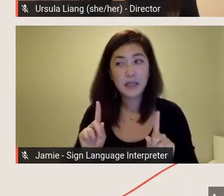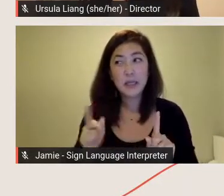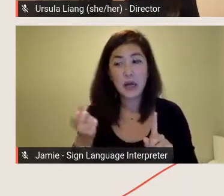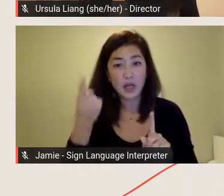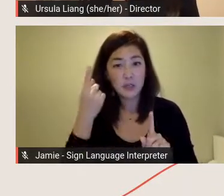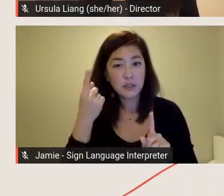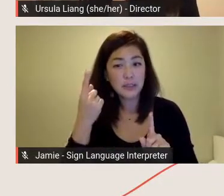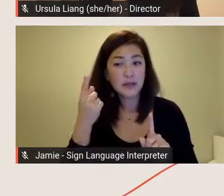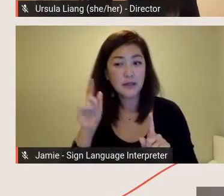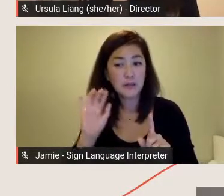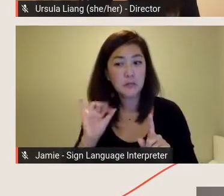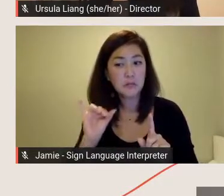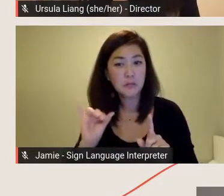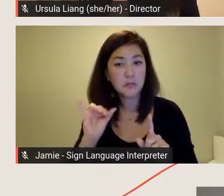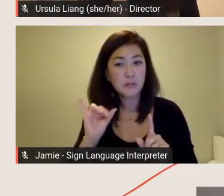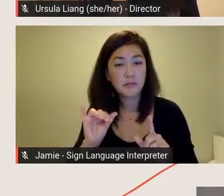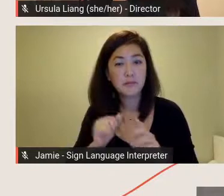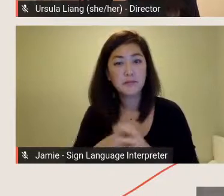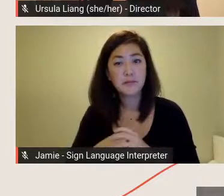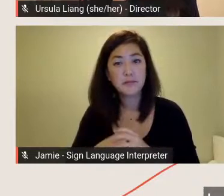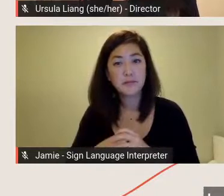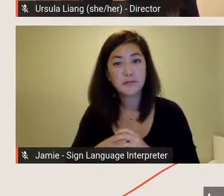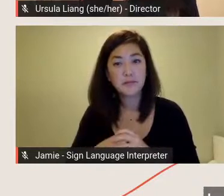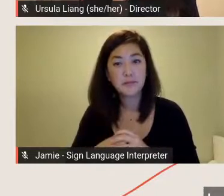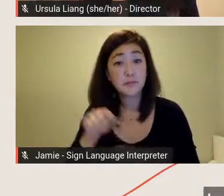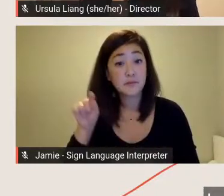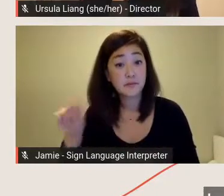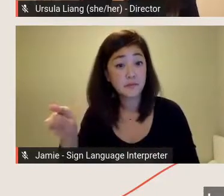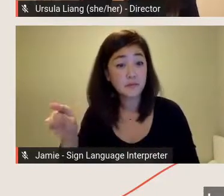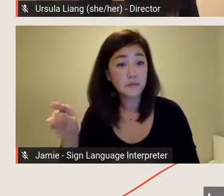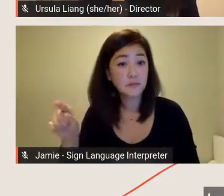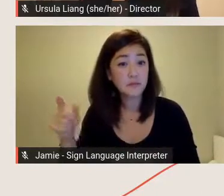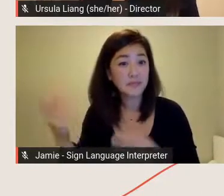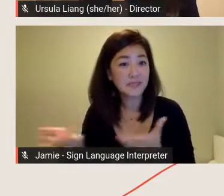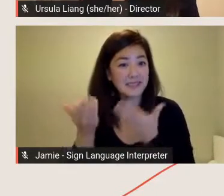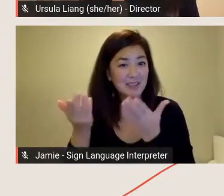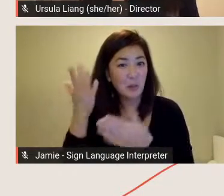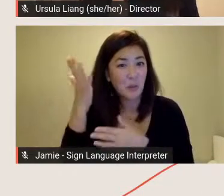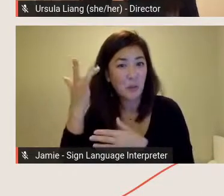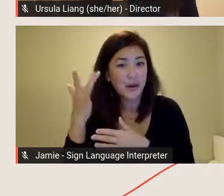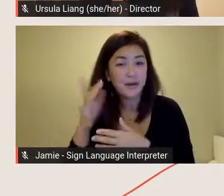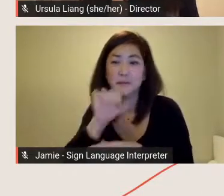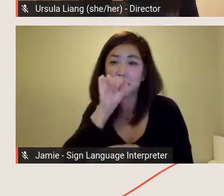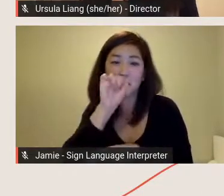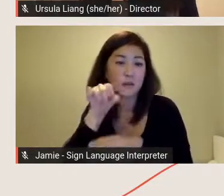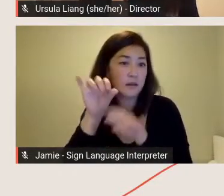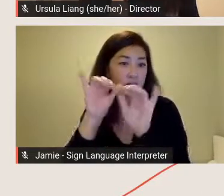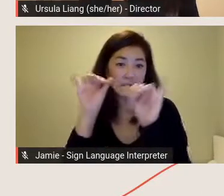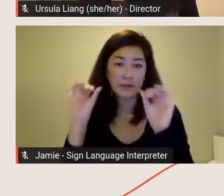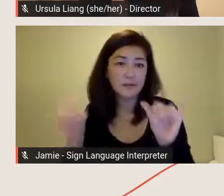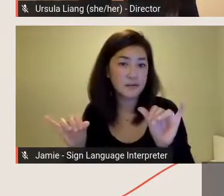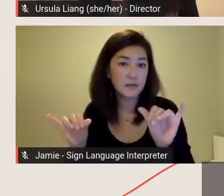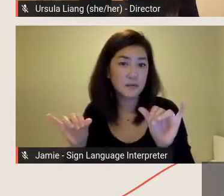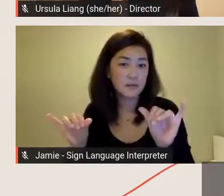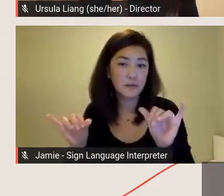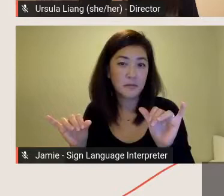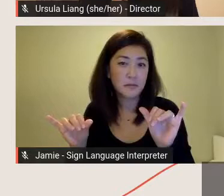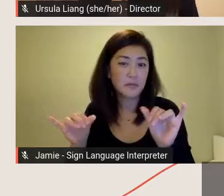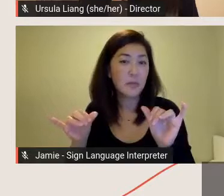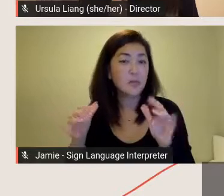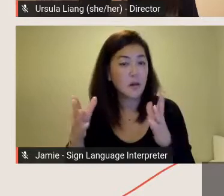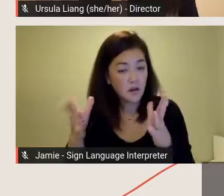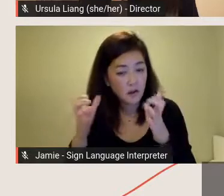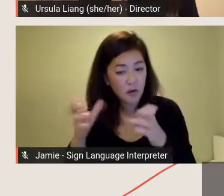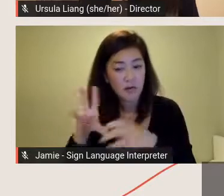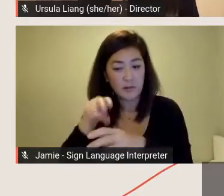you know, that, you know, this, they're coming here because they love the system and they want to, you know, they want to be a part of